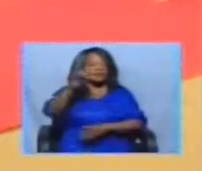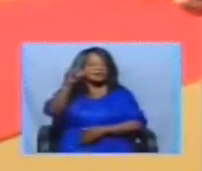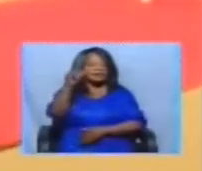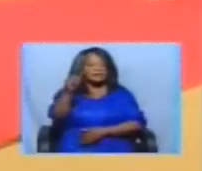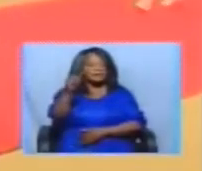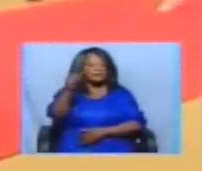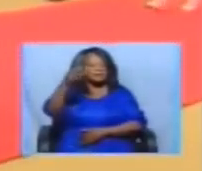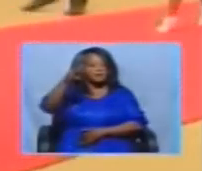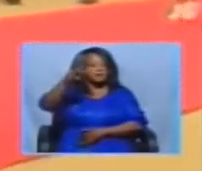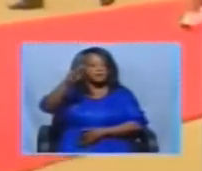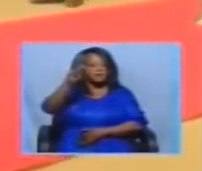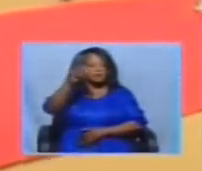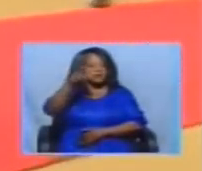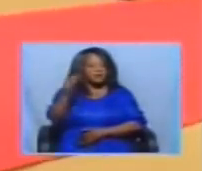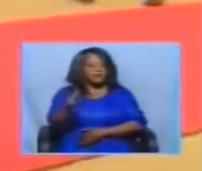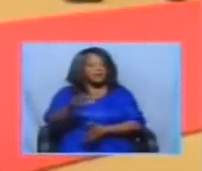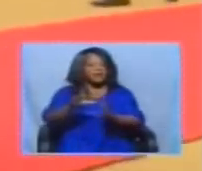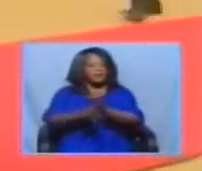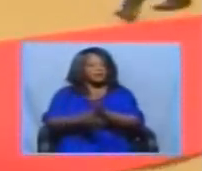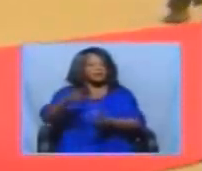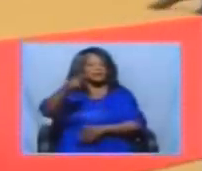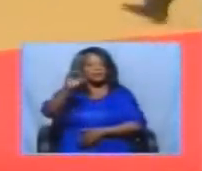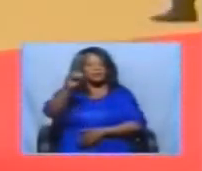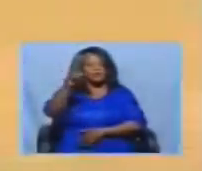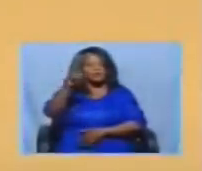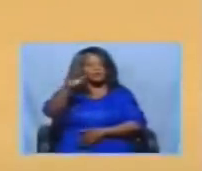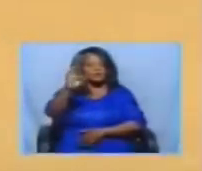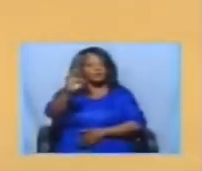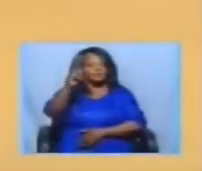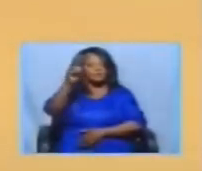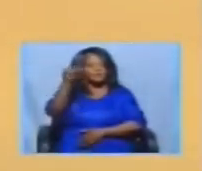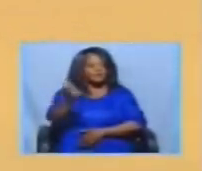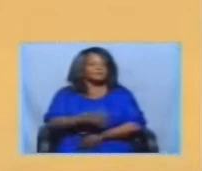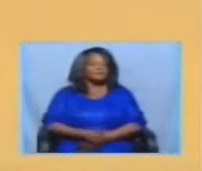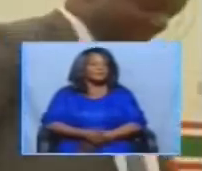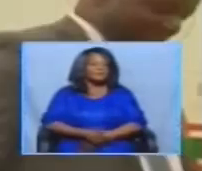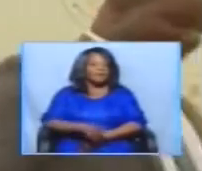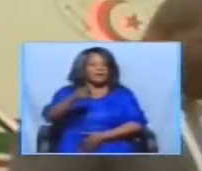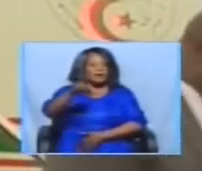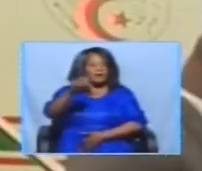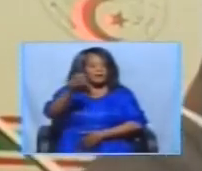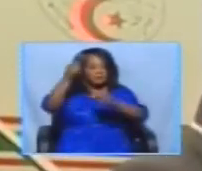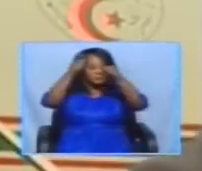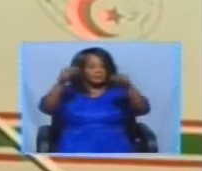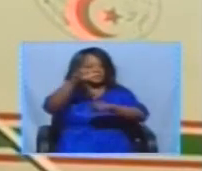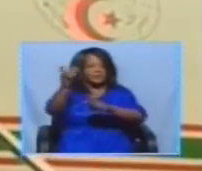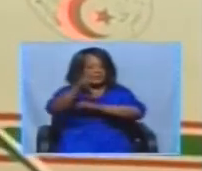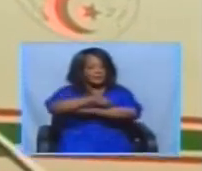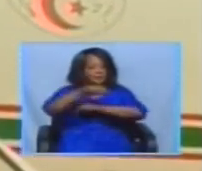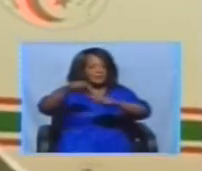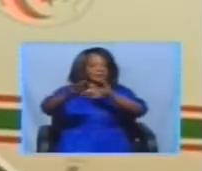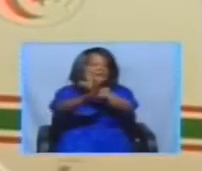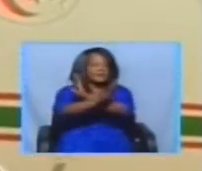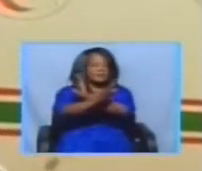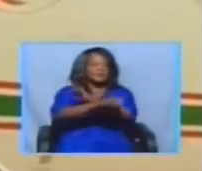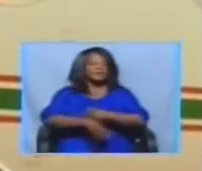Information Permanent Secretary Godfrey Malama. President Gali will be in Zambia for 3 days. President Edgar Lungu will use the occasion